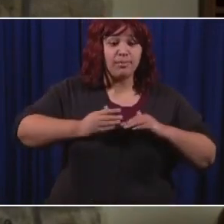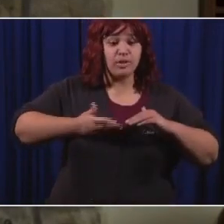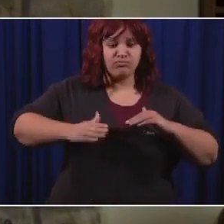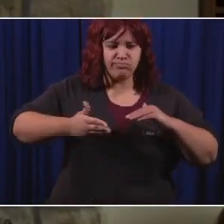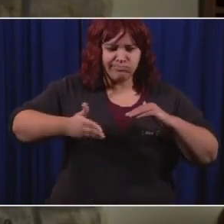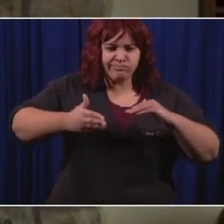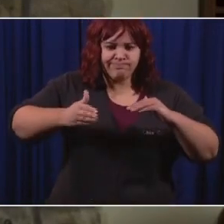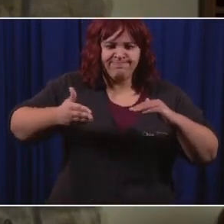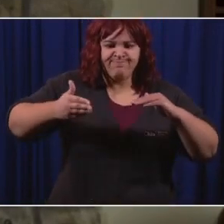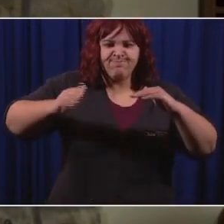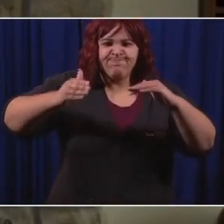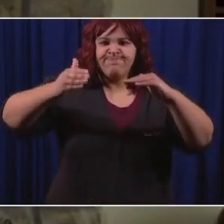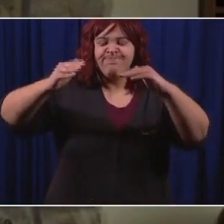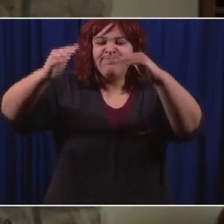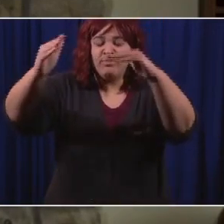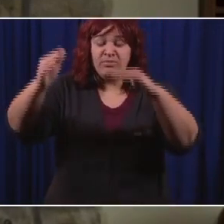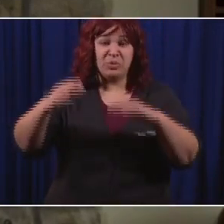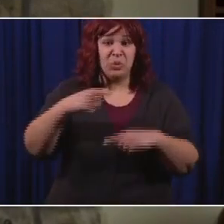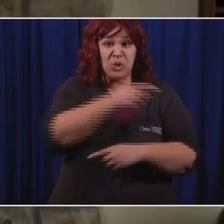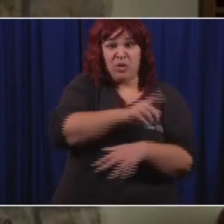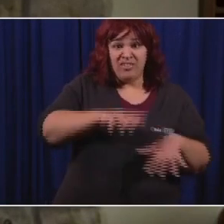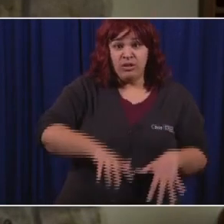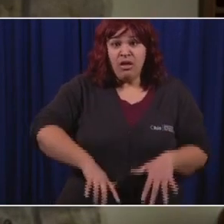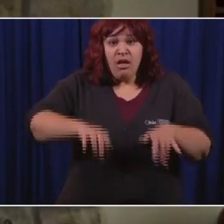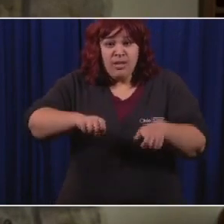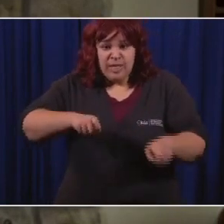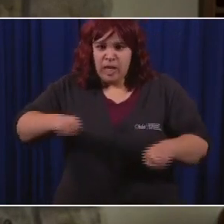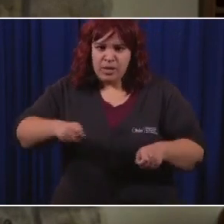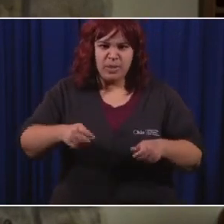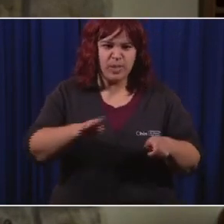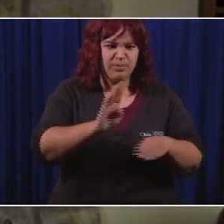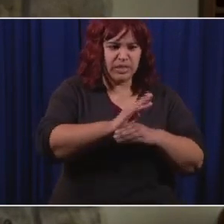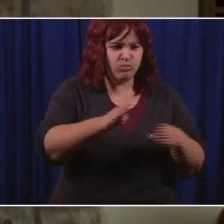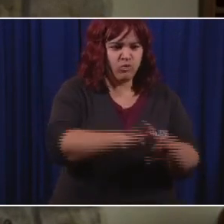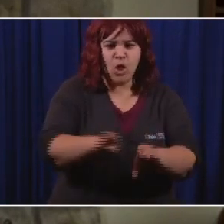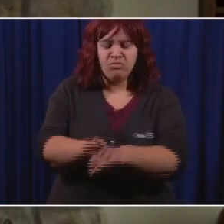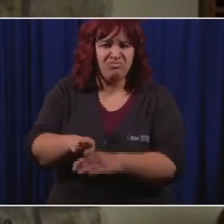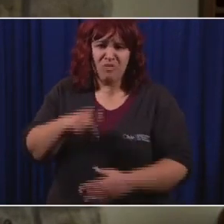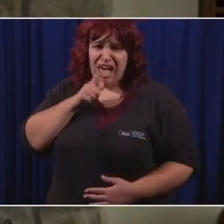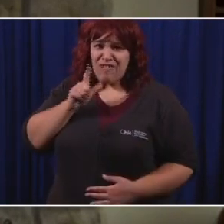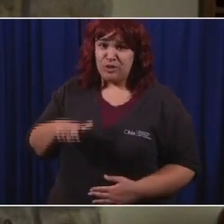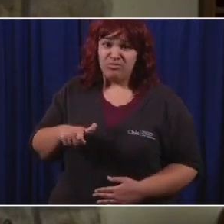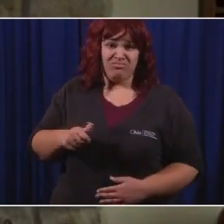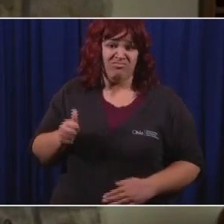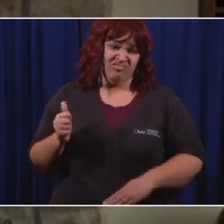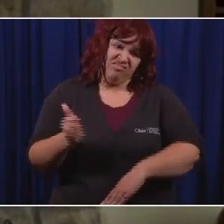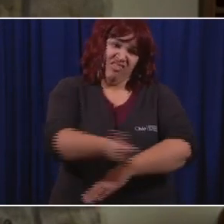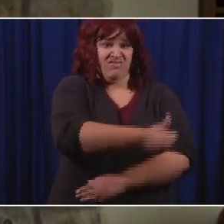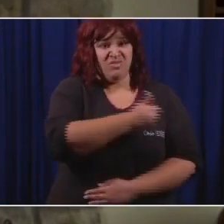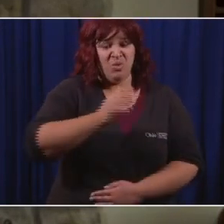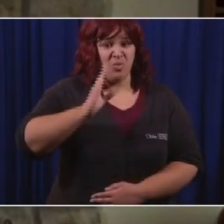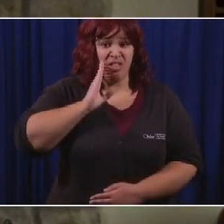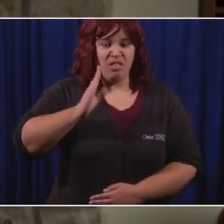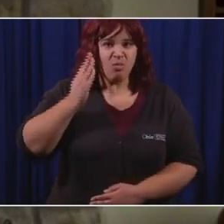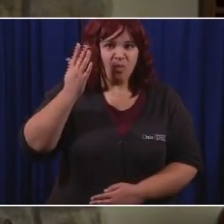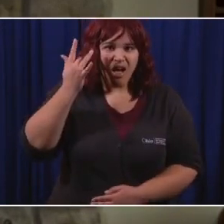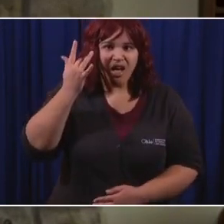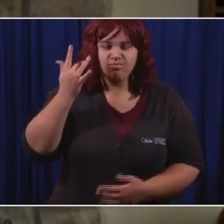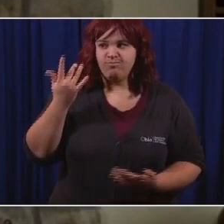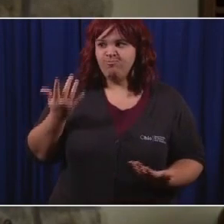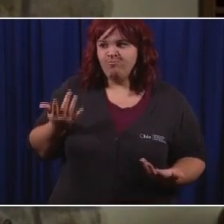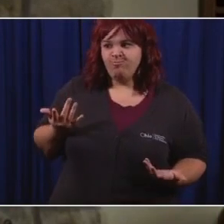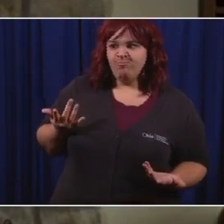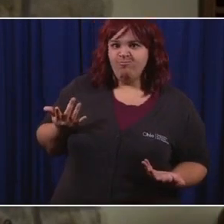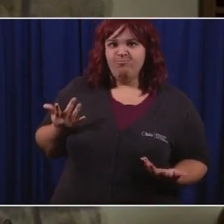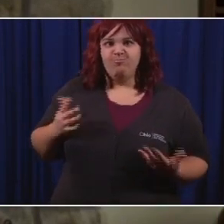will close, schools will close. There's no stimulus or extra unemployment compensation in sight. Are we prepared